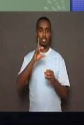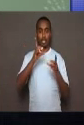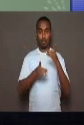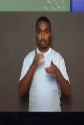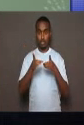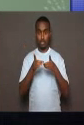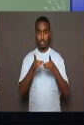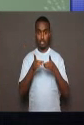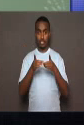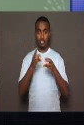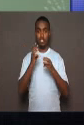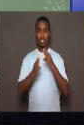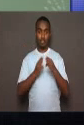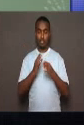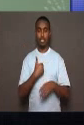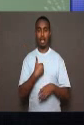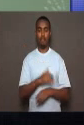chemistry, and civics.